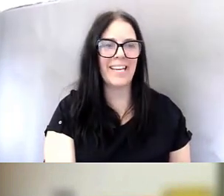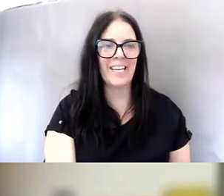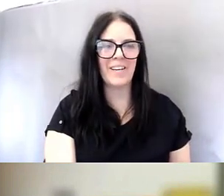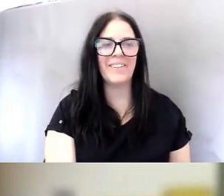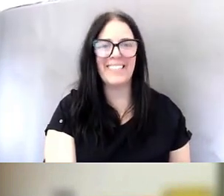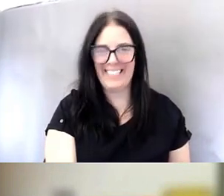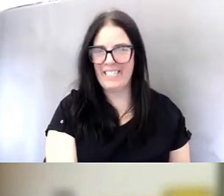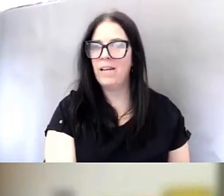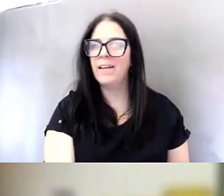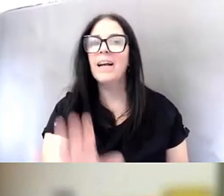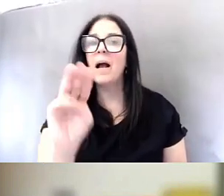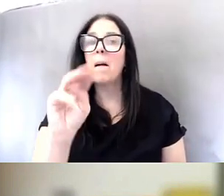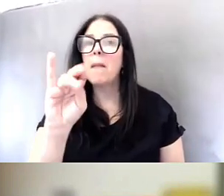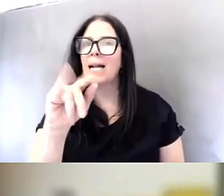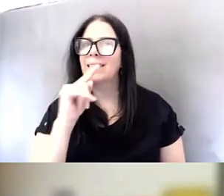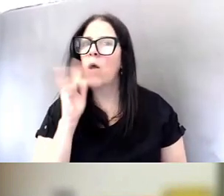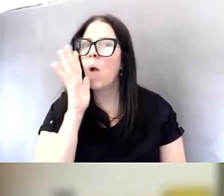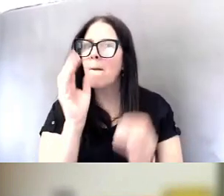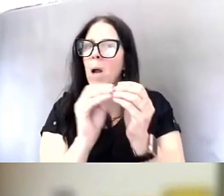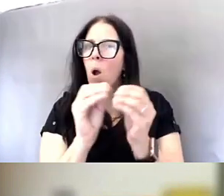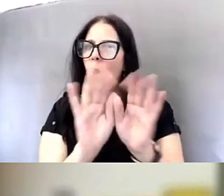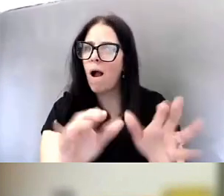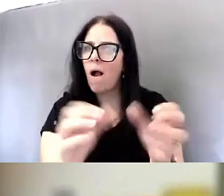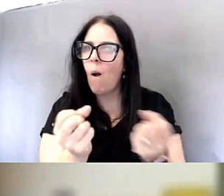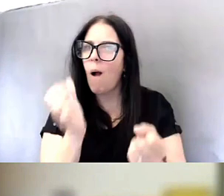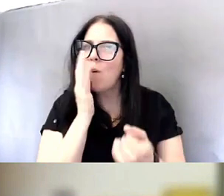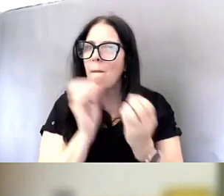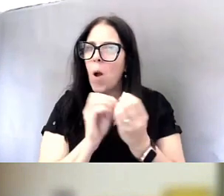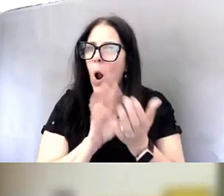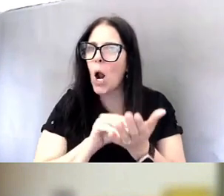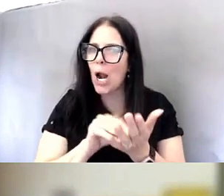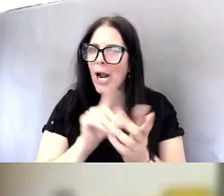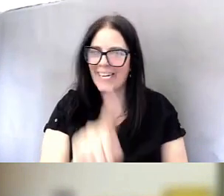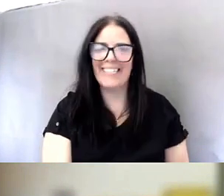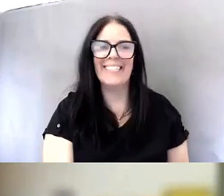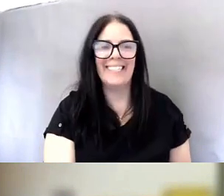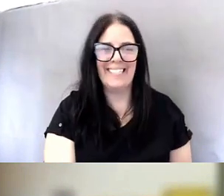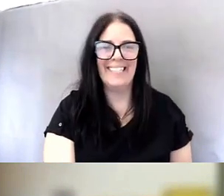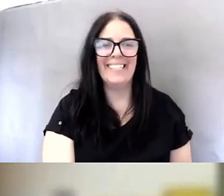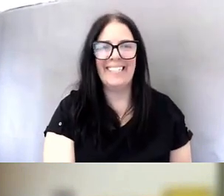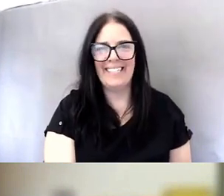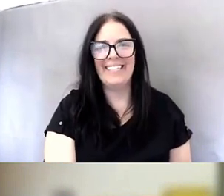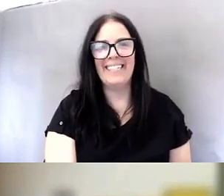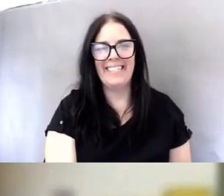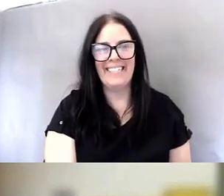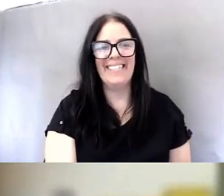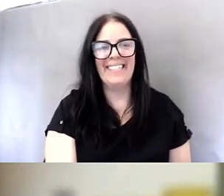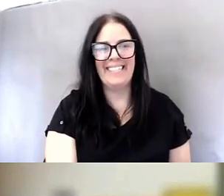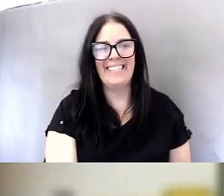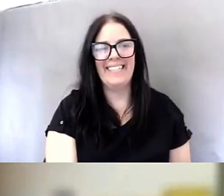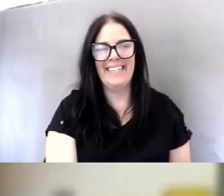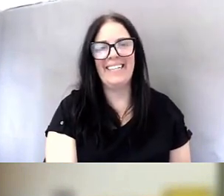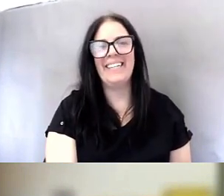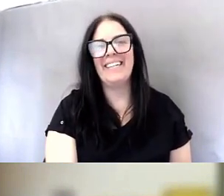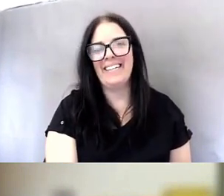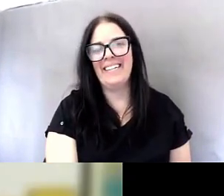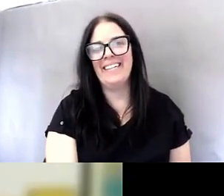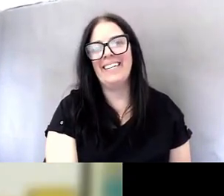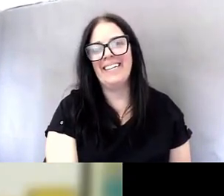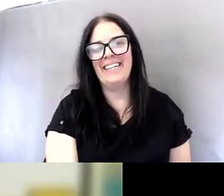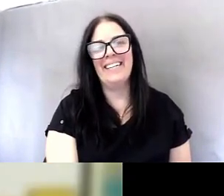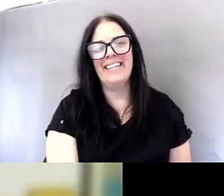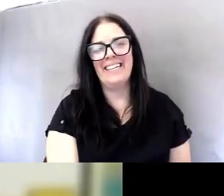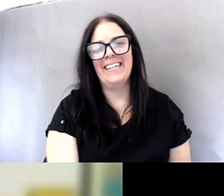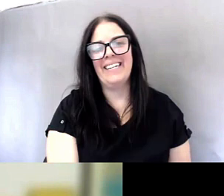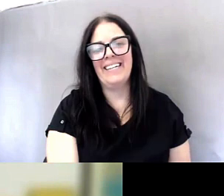I'm good. Thank you. Okay. Perfect. Go So, ahead, Christine. okay, yeah. So, Monica, on this next one,